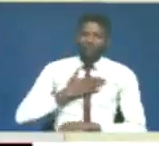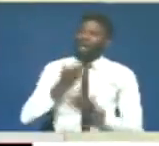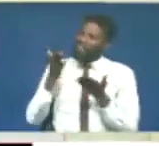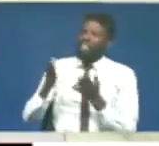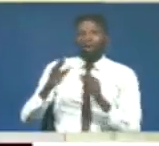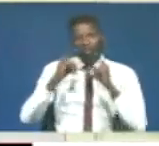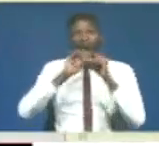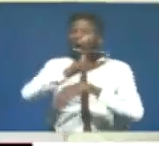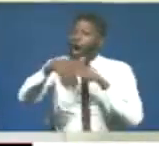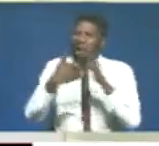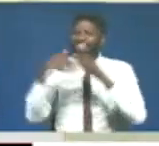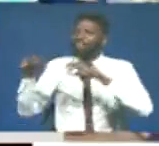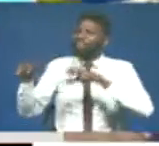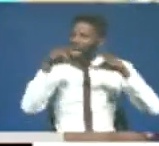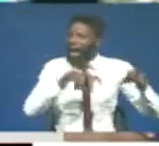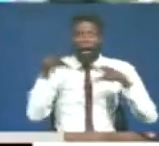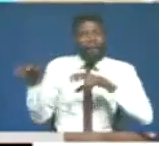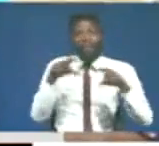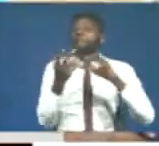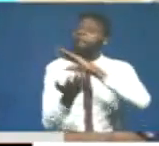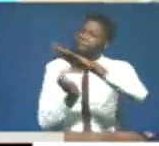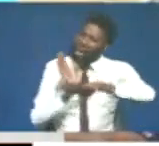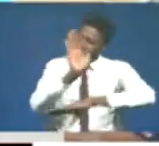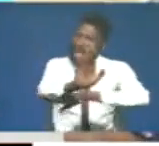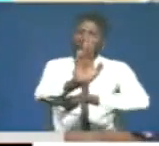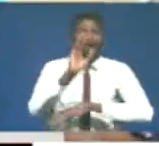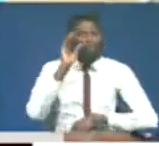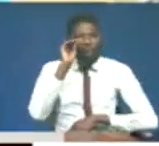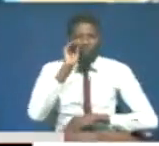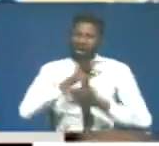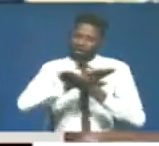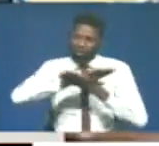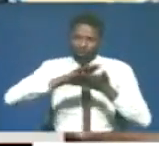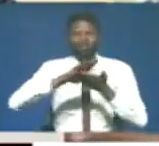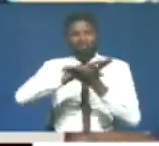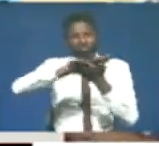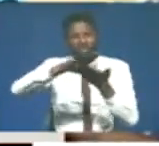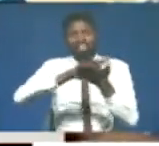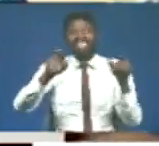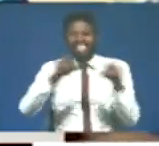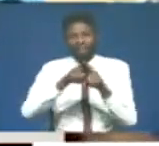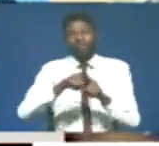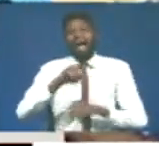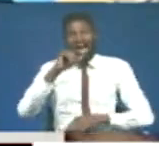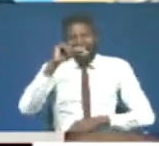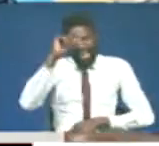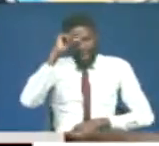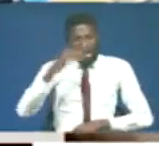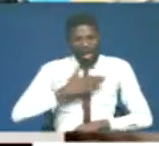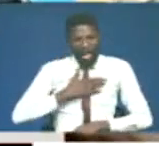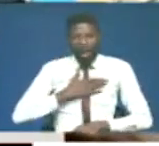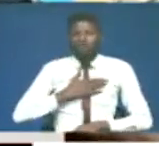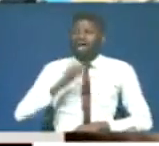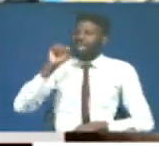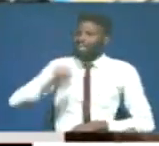exception, revert to Mombasa for handling and clearing. The same position from our government of South Sudan. All cargoes should